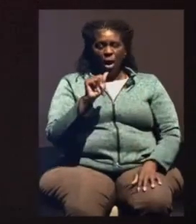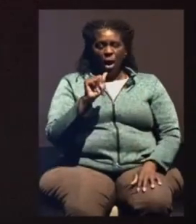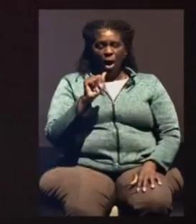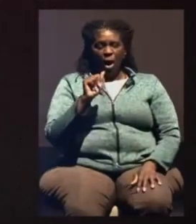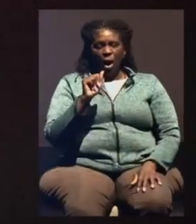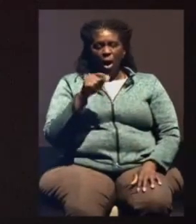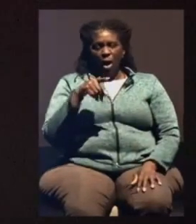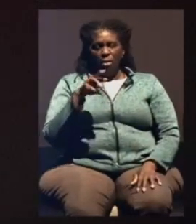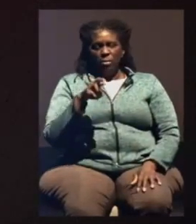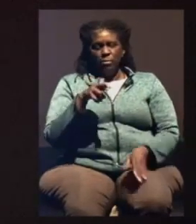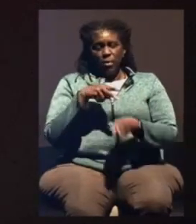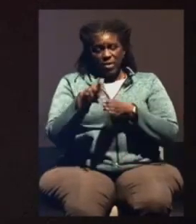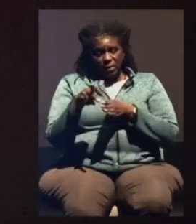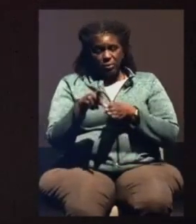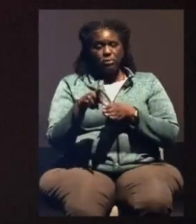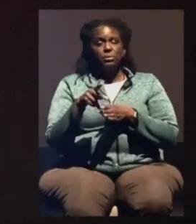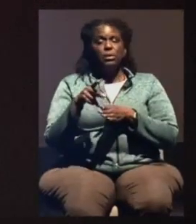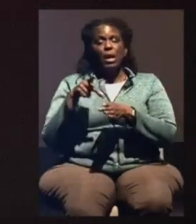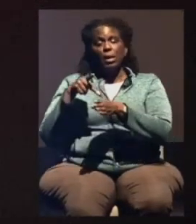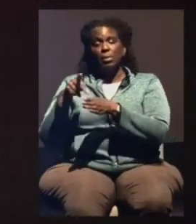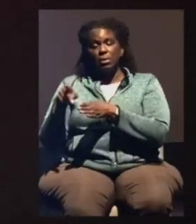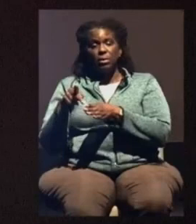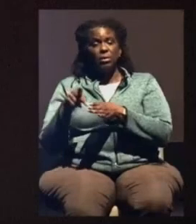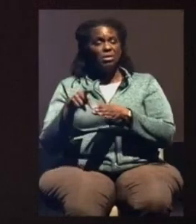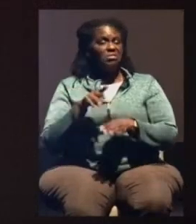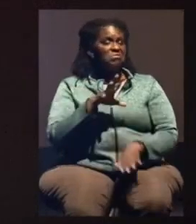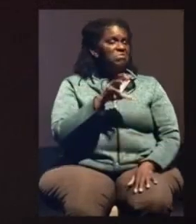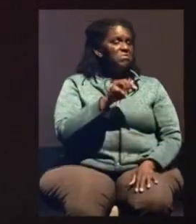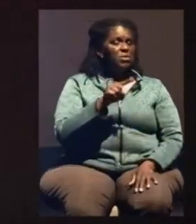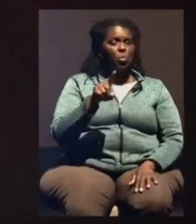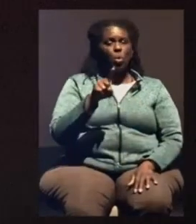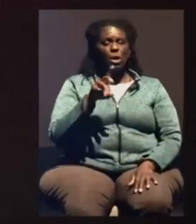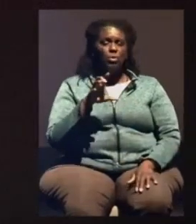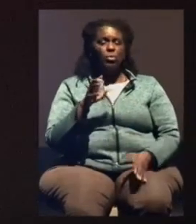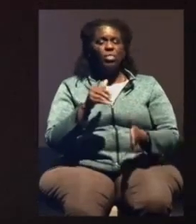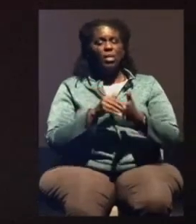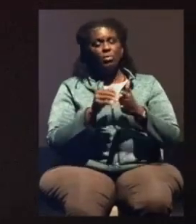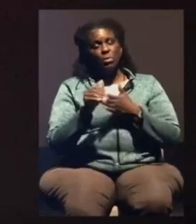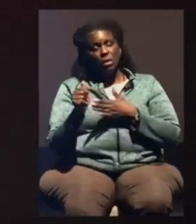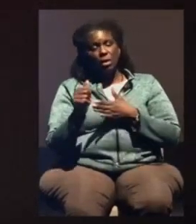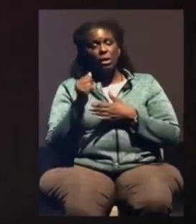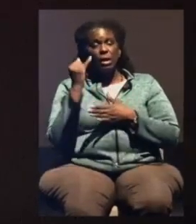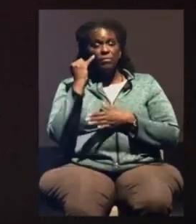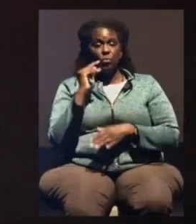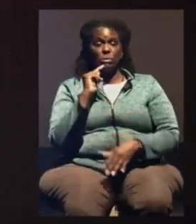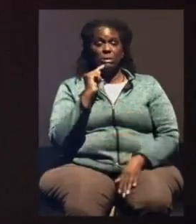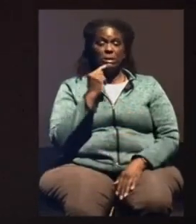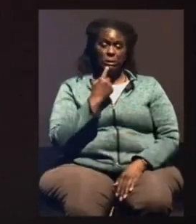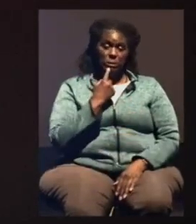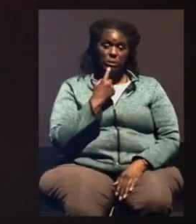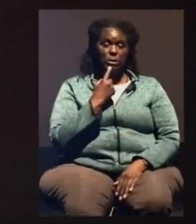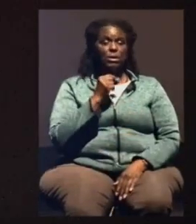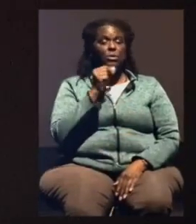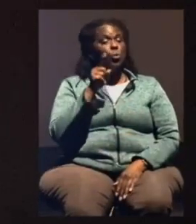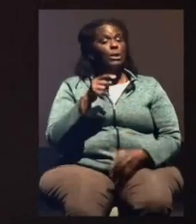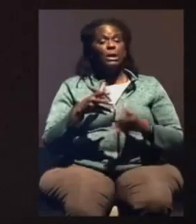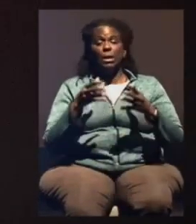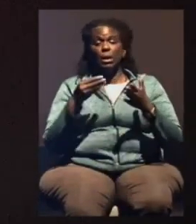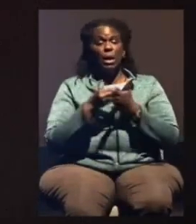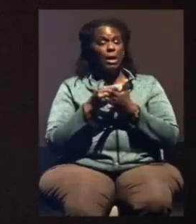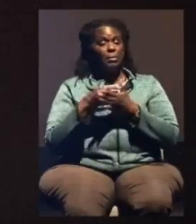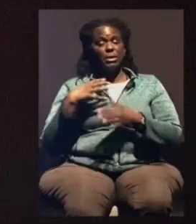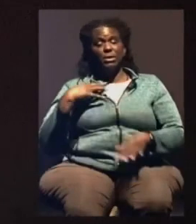professionals. You could do this for $50,000 to $100,000 if you were very serious about it. You don't need a lot of money